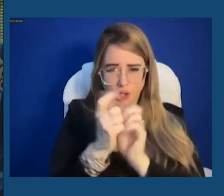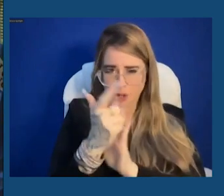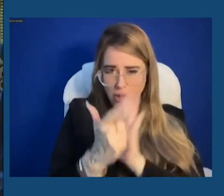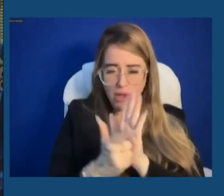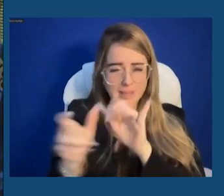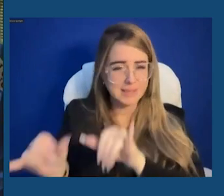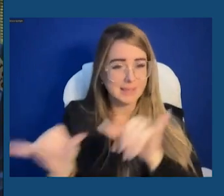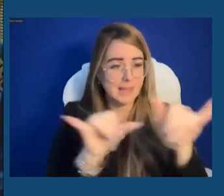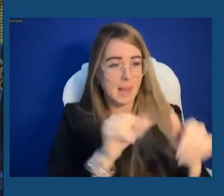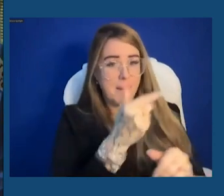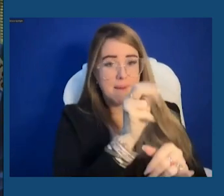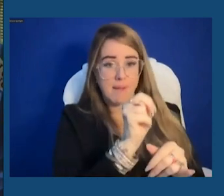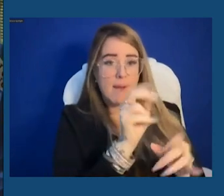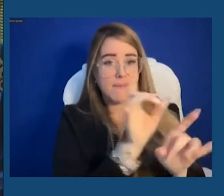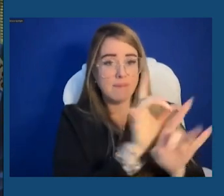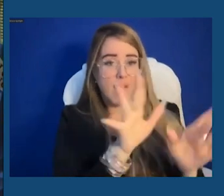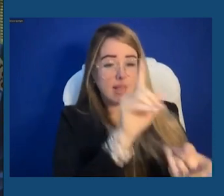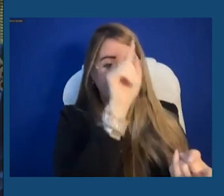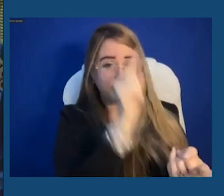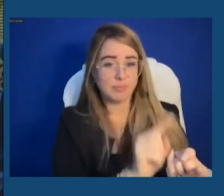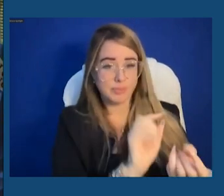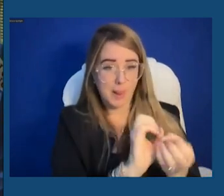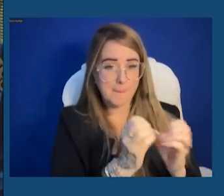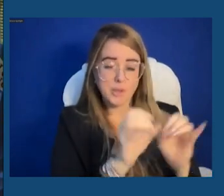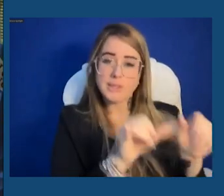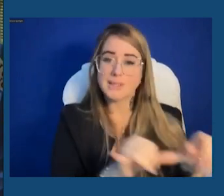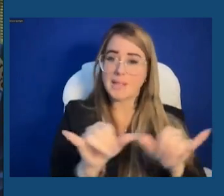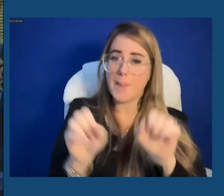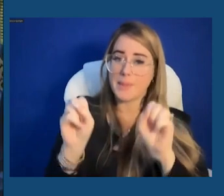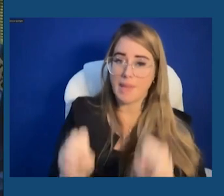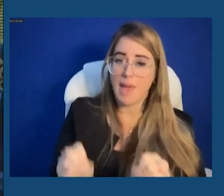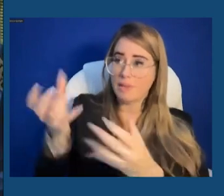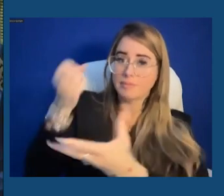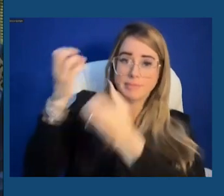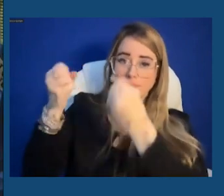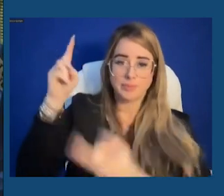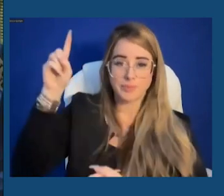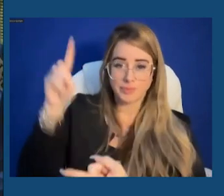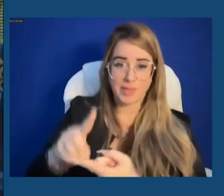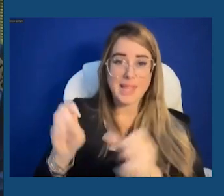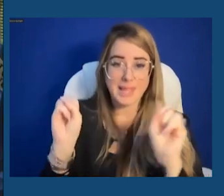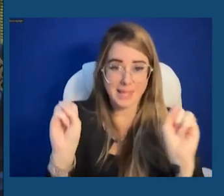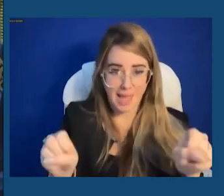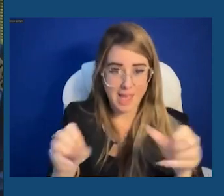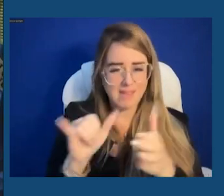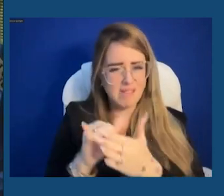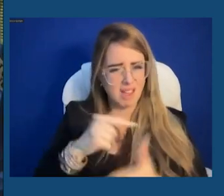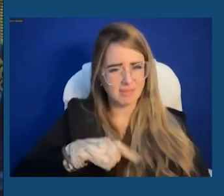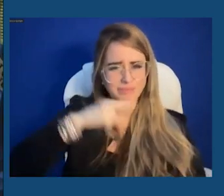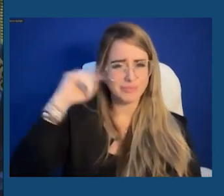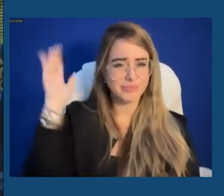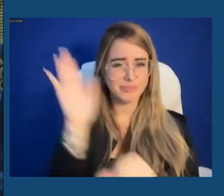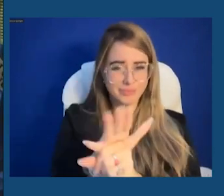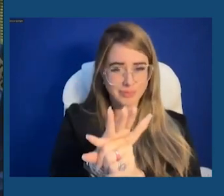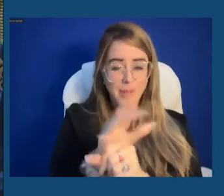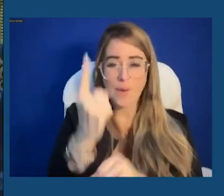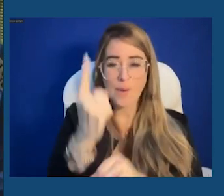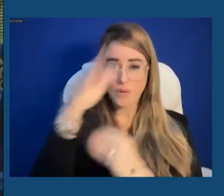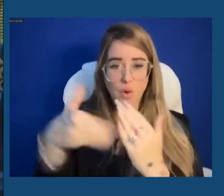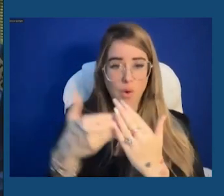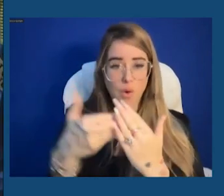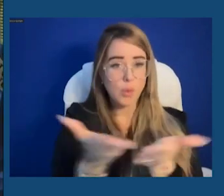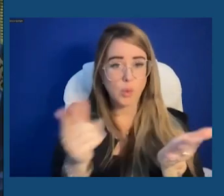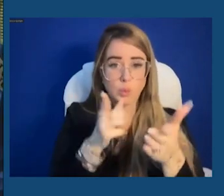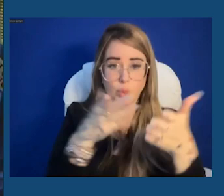gun violence, drive it down. We can do this when it comes to retail theft. And that is the commitment I've made to all the individuals who are here, and I